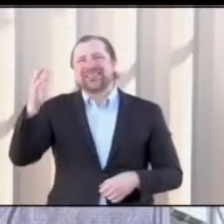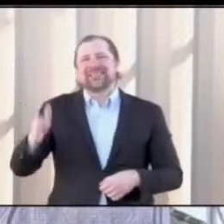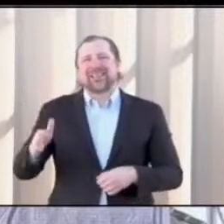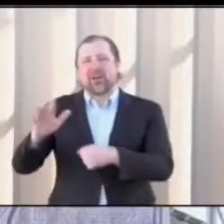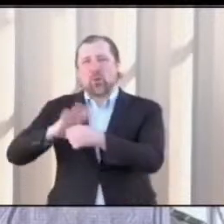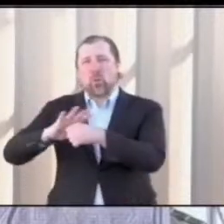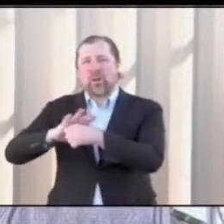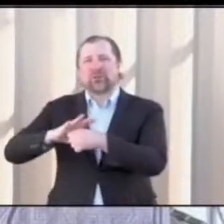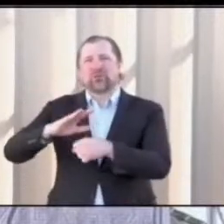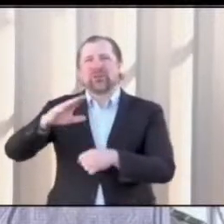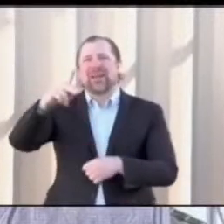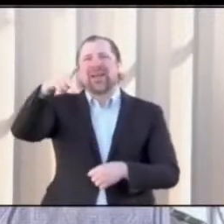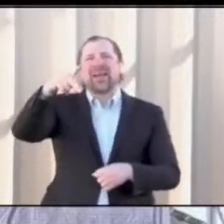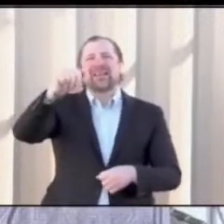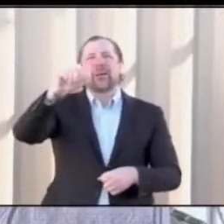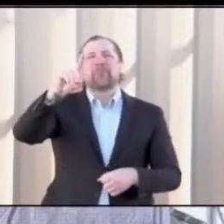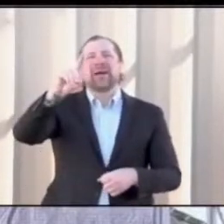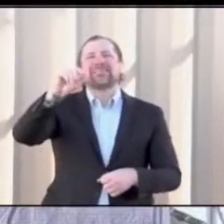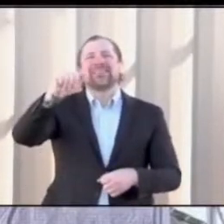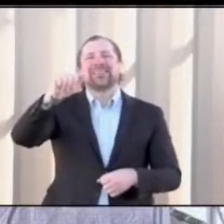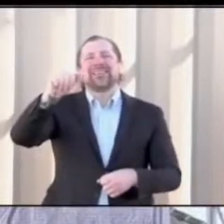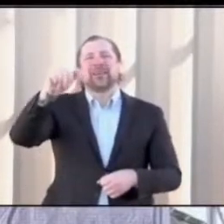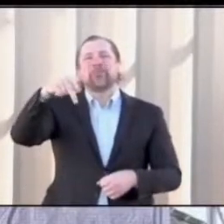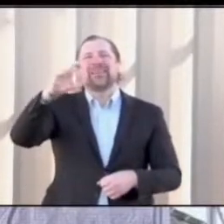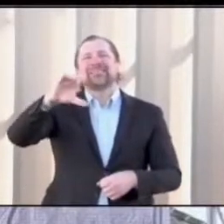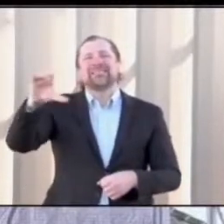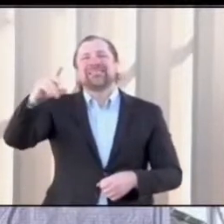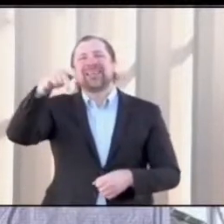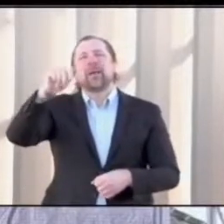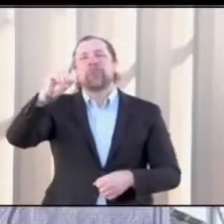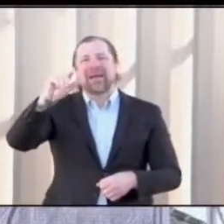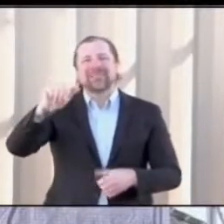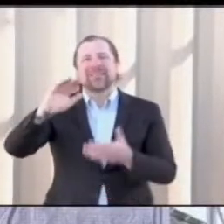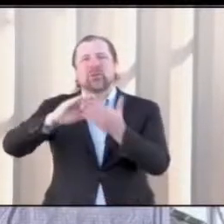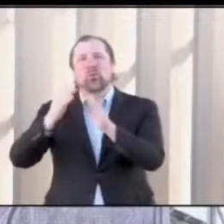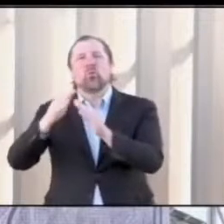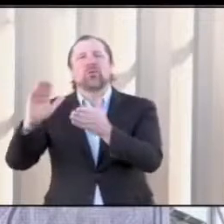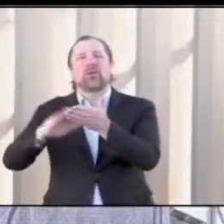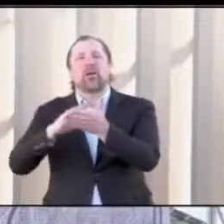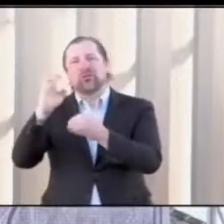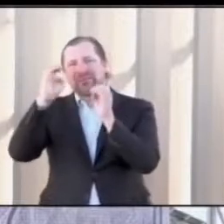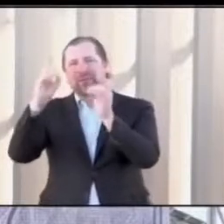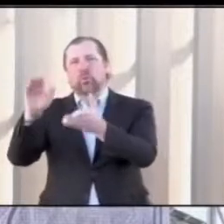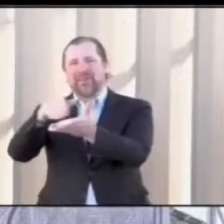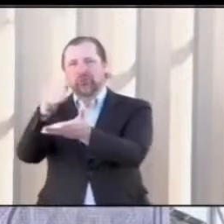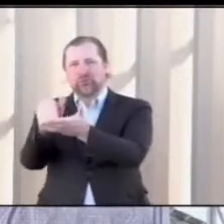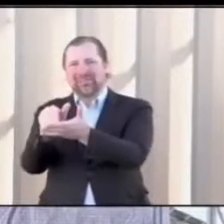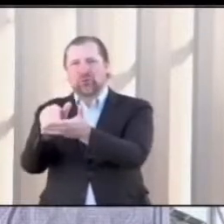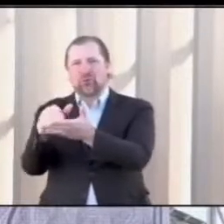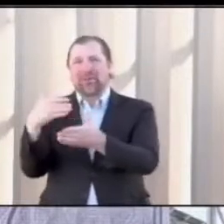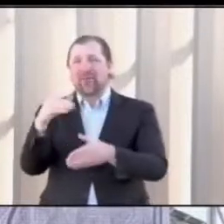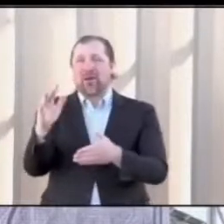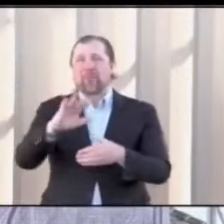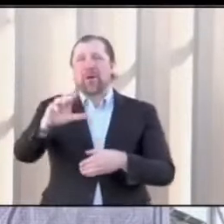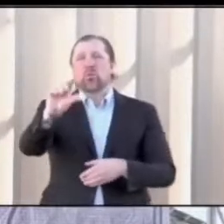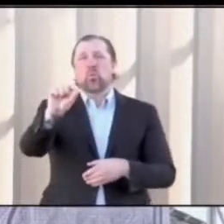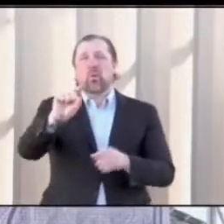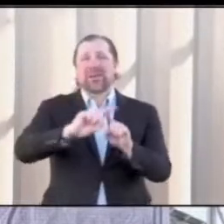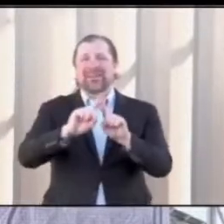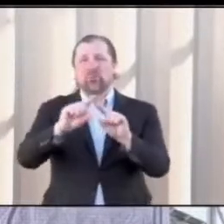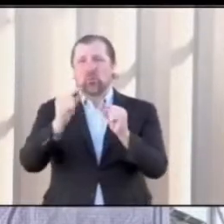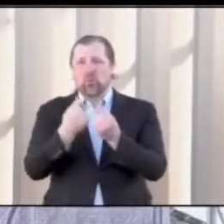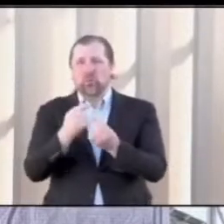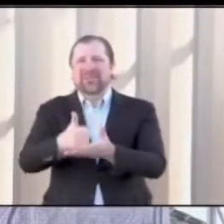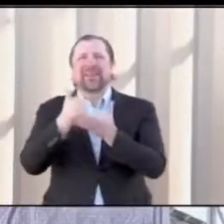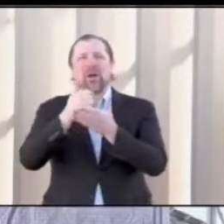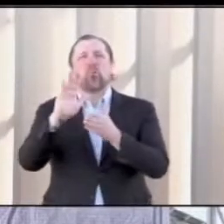location is at the Pasadena City College Community Education Center. And there are at least 20 different groups that can help you with